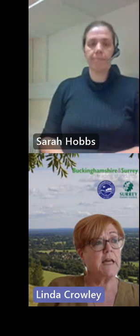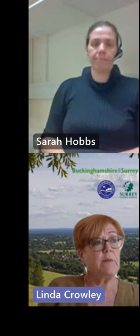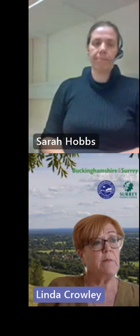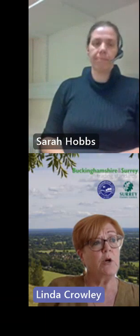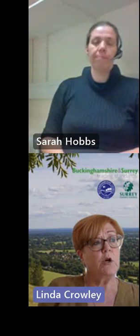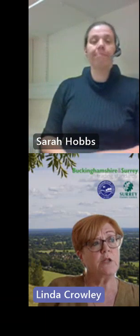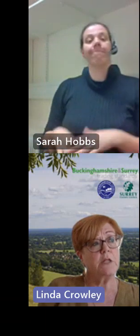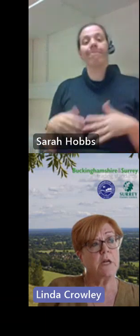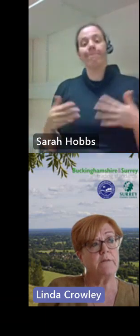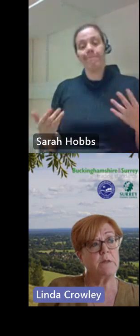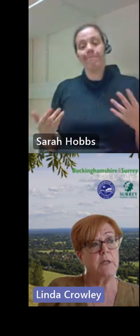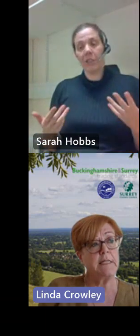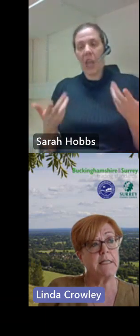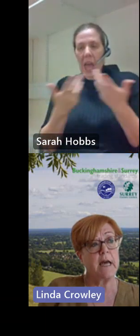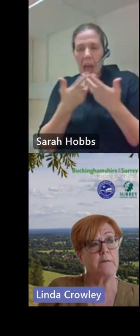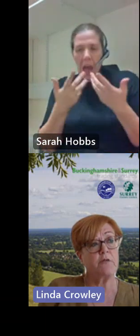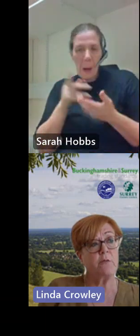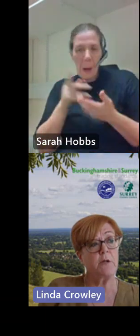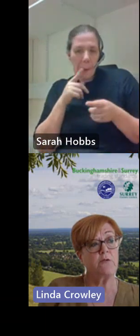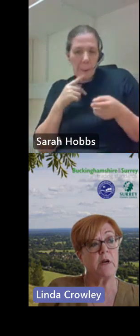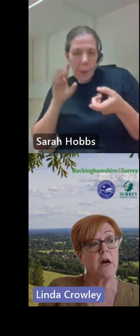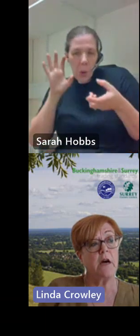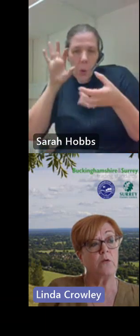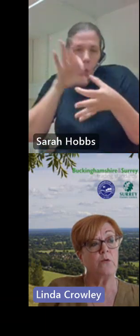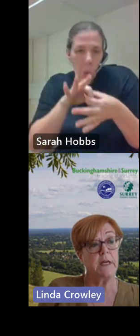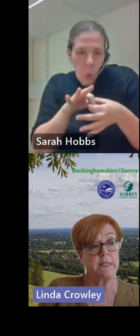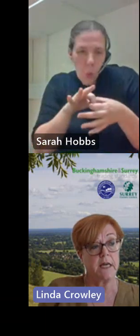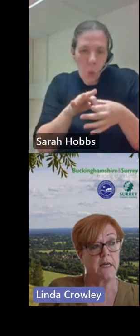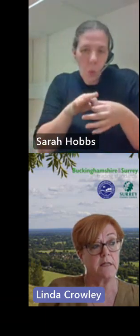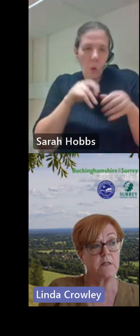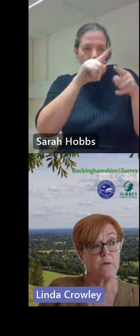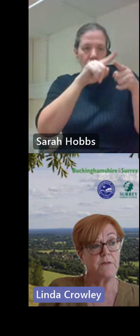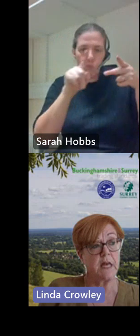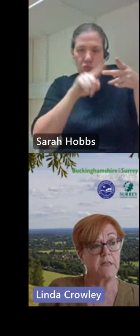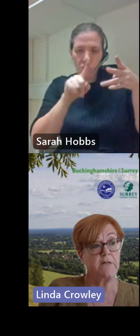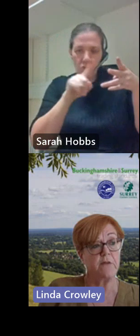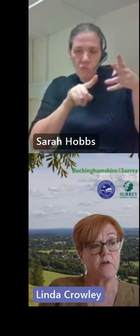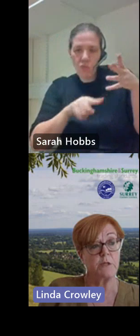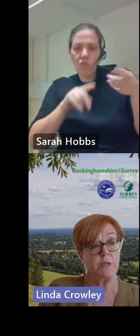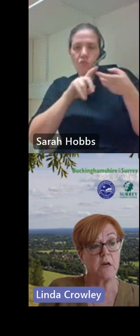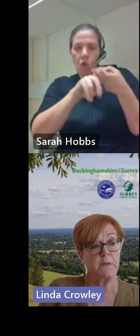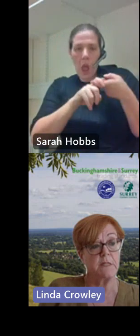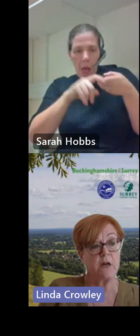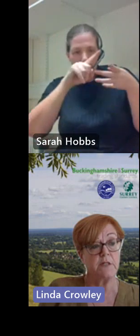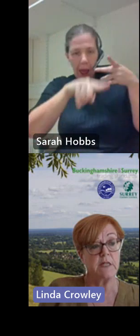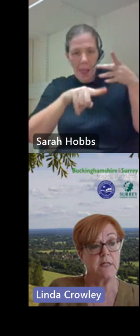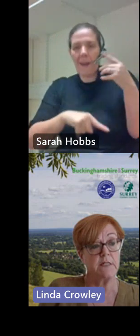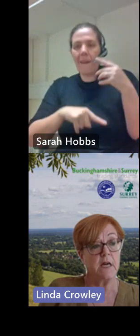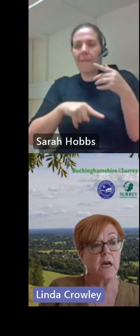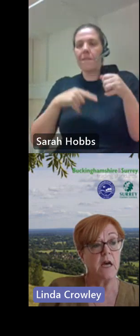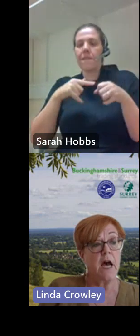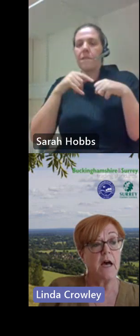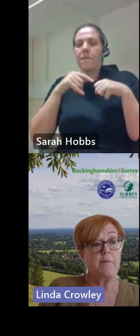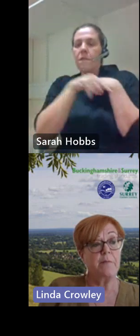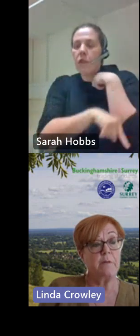So to get people hooked and responding to scams, criminals rely on all these things, as we've said, vulnerable